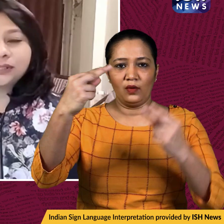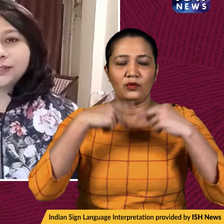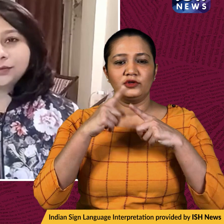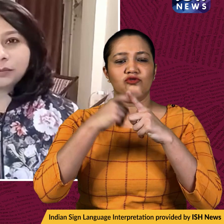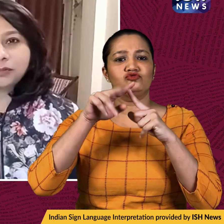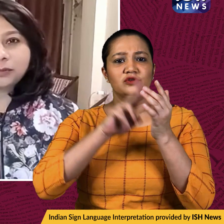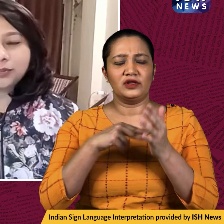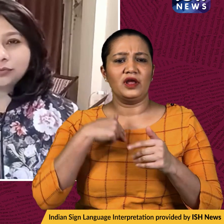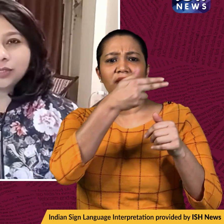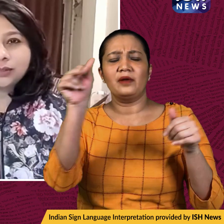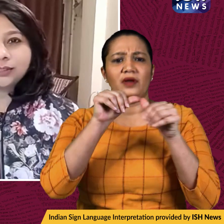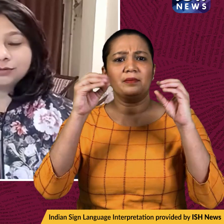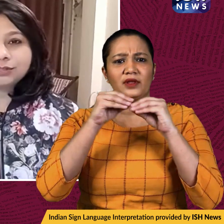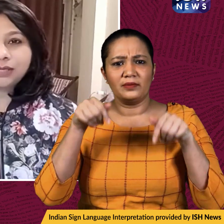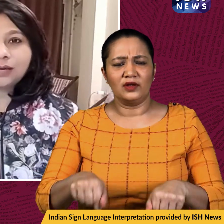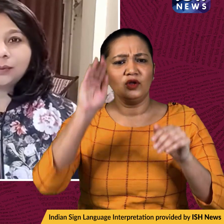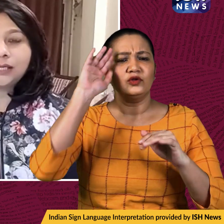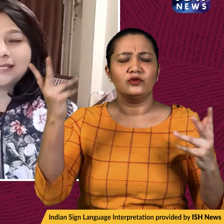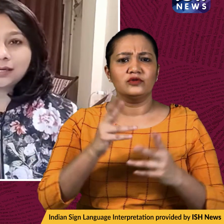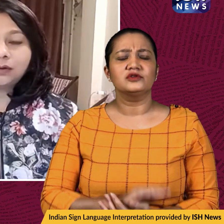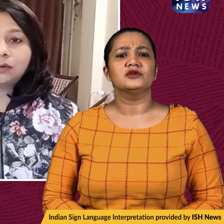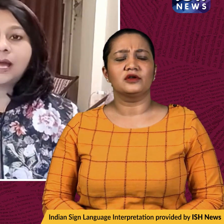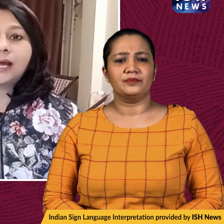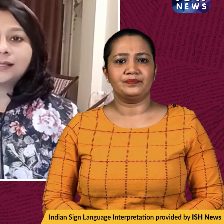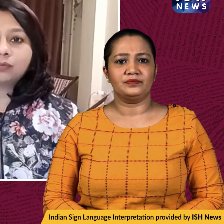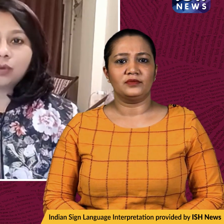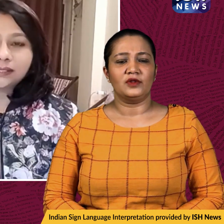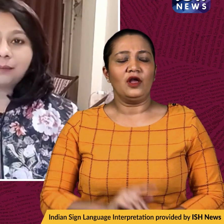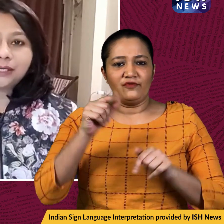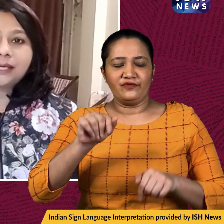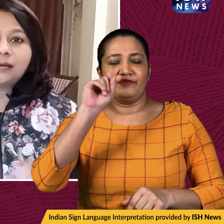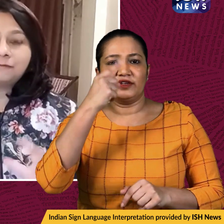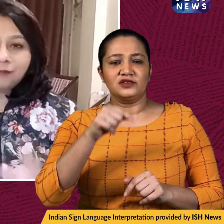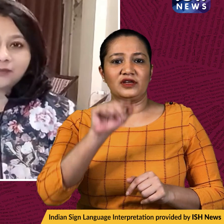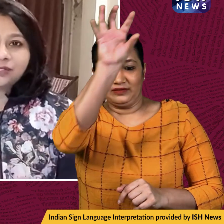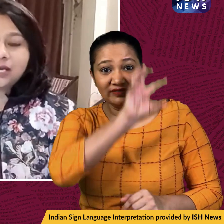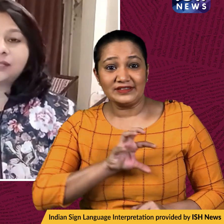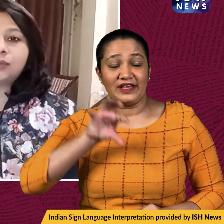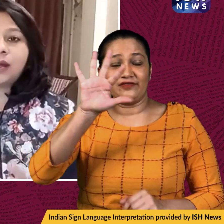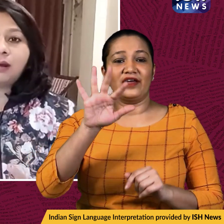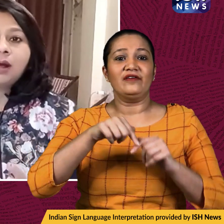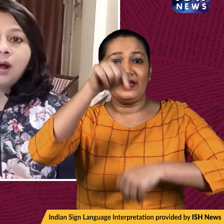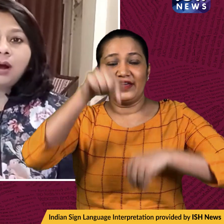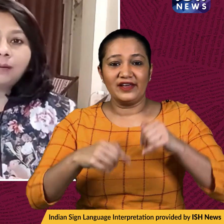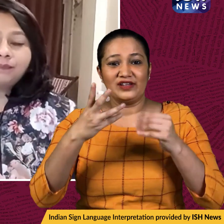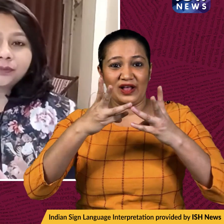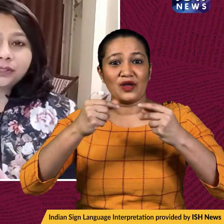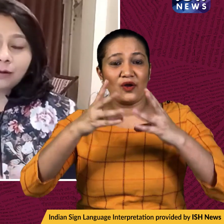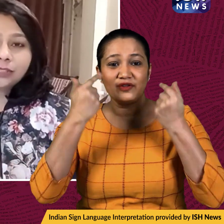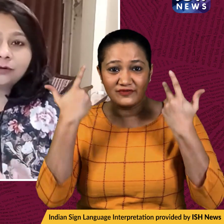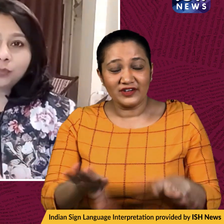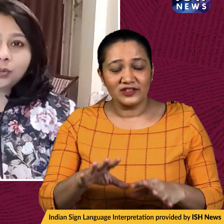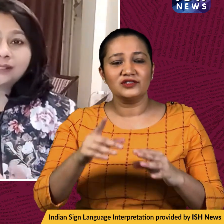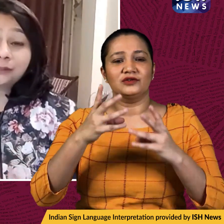Hi, you're watching Just the News. I'm Mamata Banerjee. In the news today, we take a look at what's happening in 5 states where